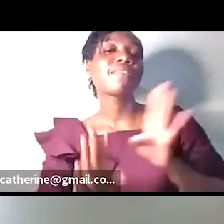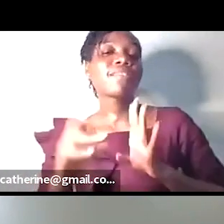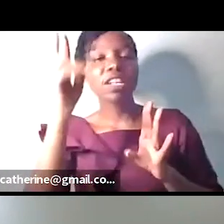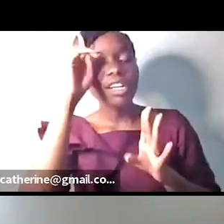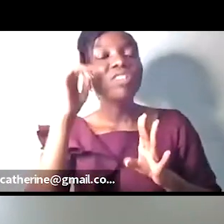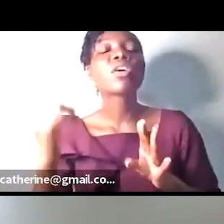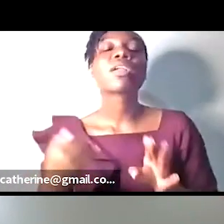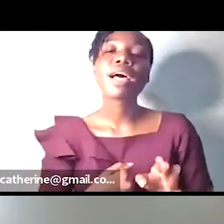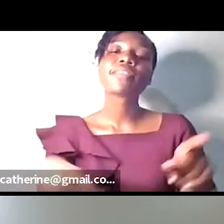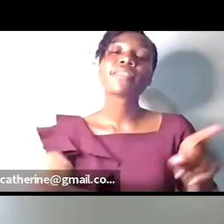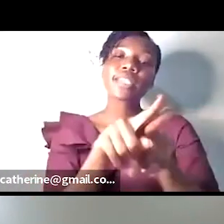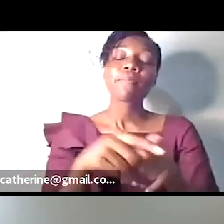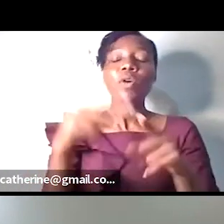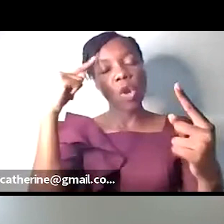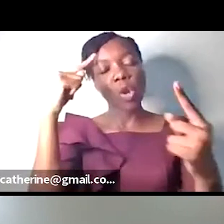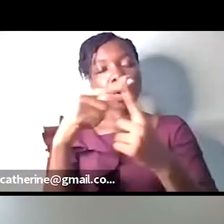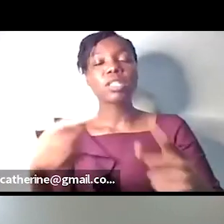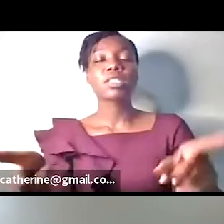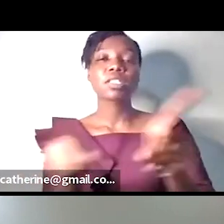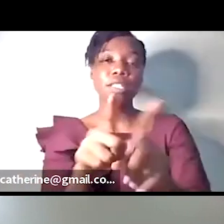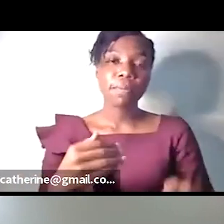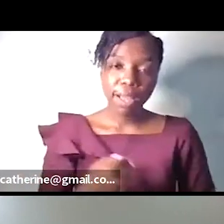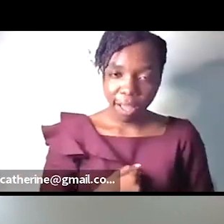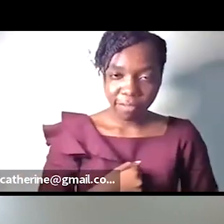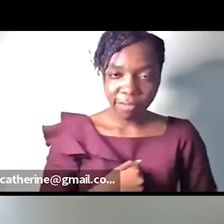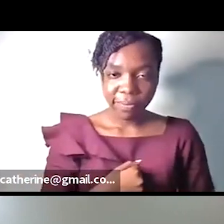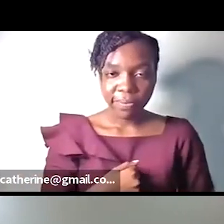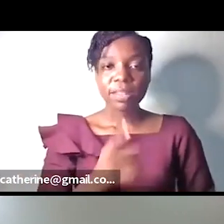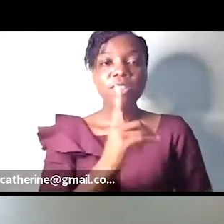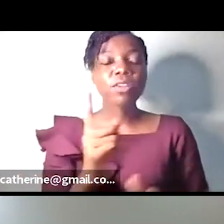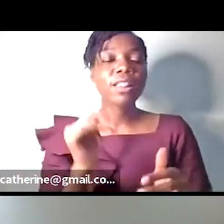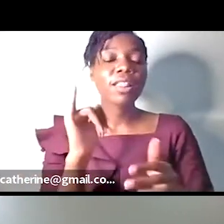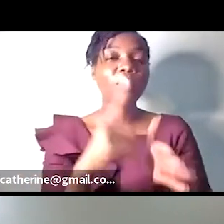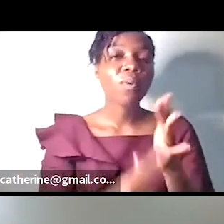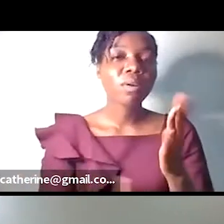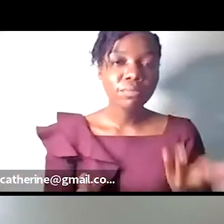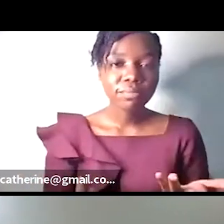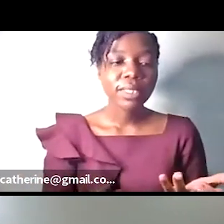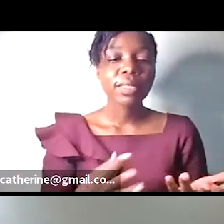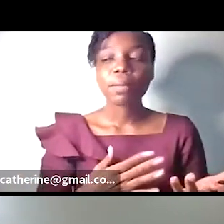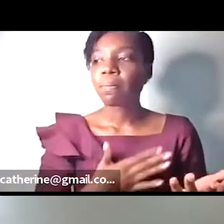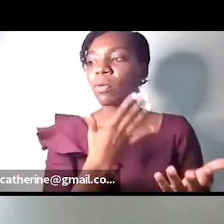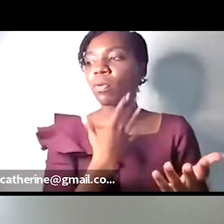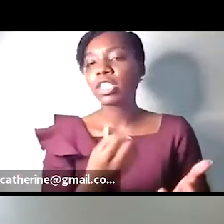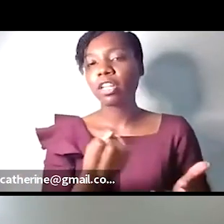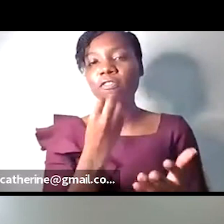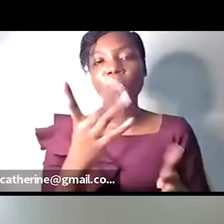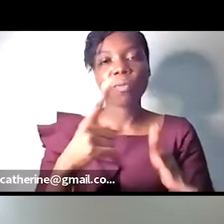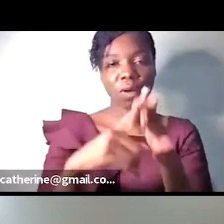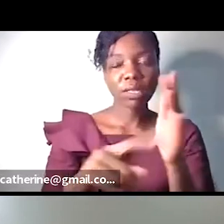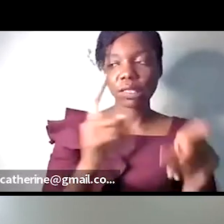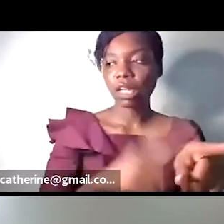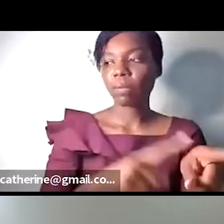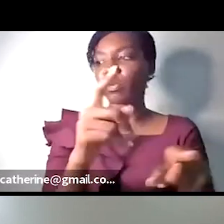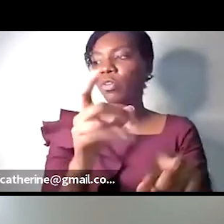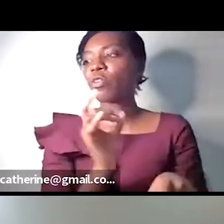common goal. What is the common purpose and a common goal? I want to let you know, if you're afraid about